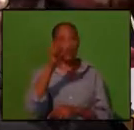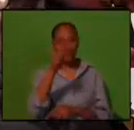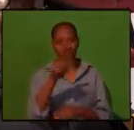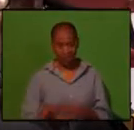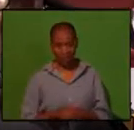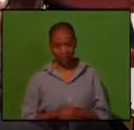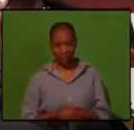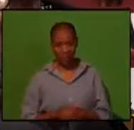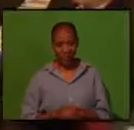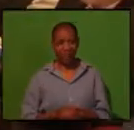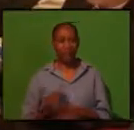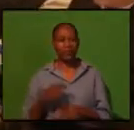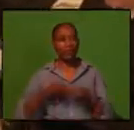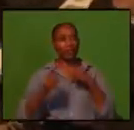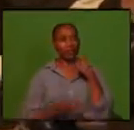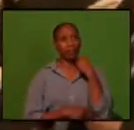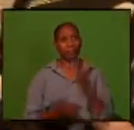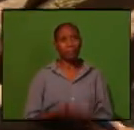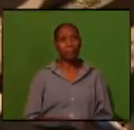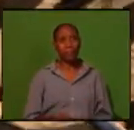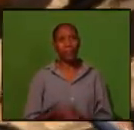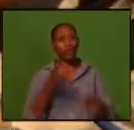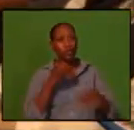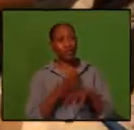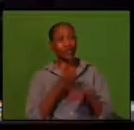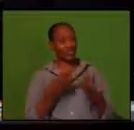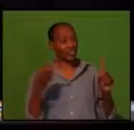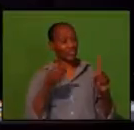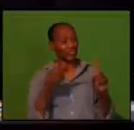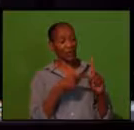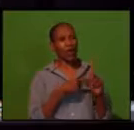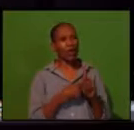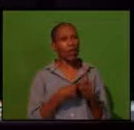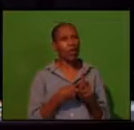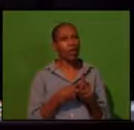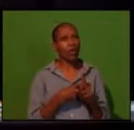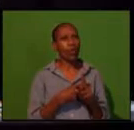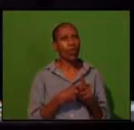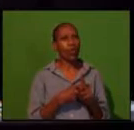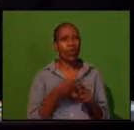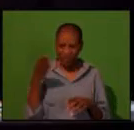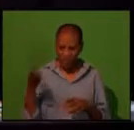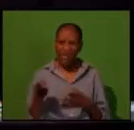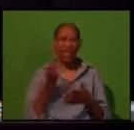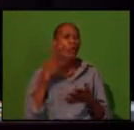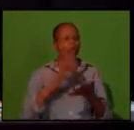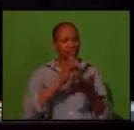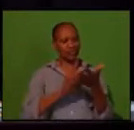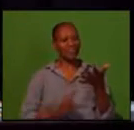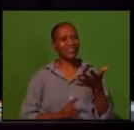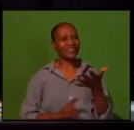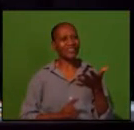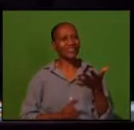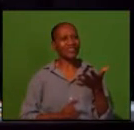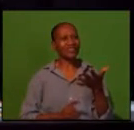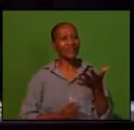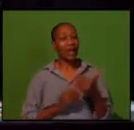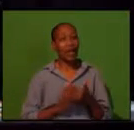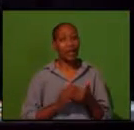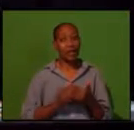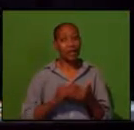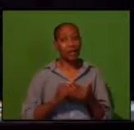and I really hope on a concluding note, that Dr. Ginwala had a significant hand in drafting the statement that was said after that